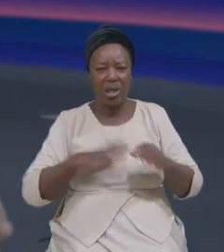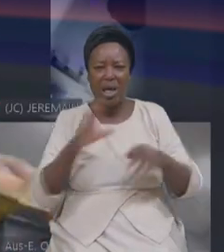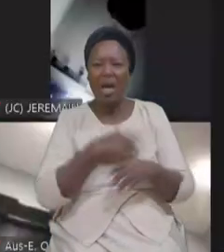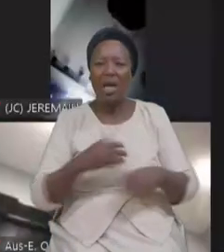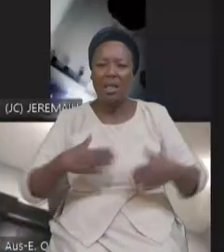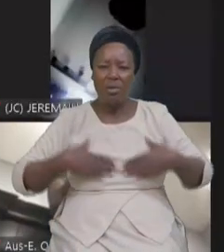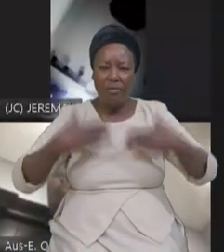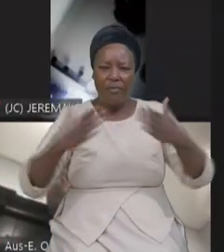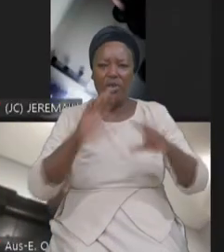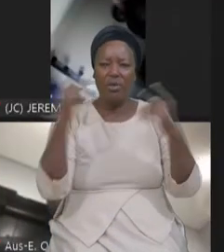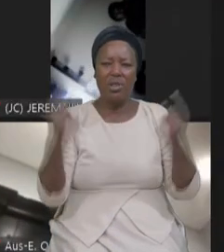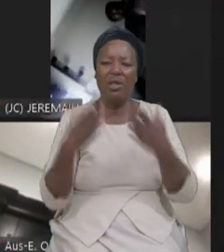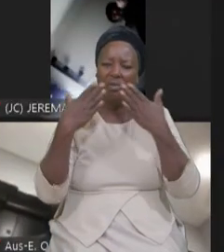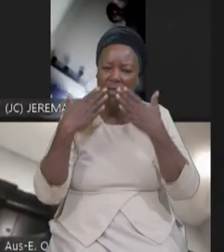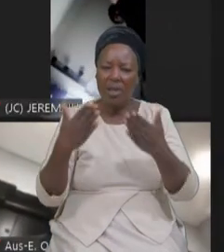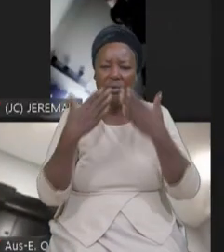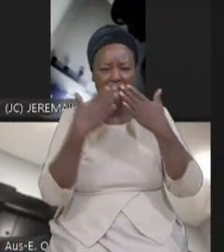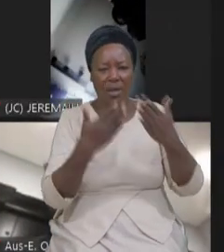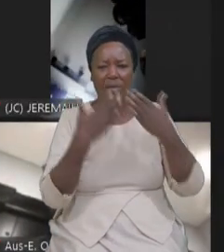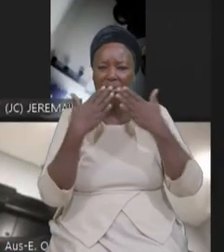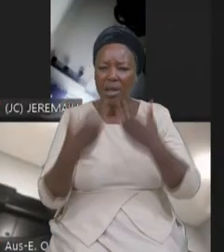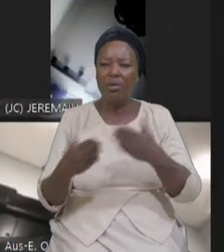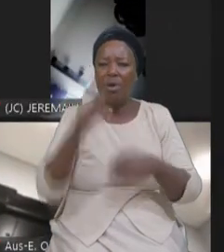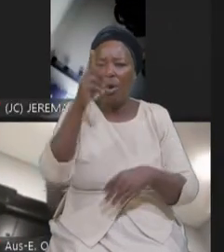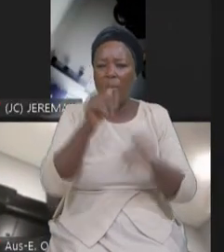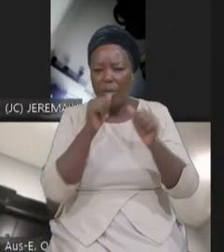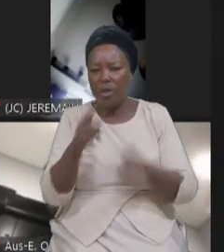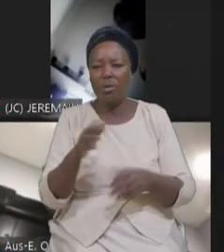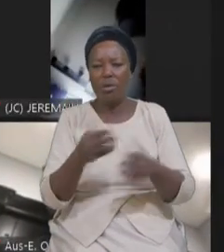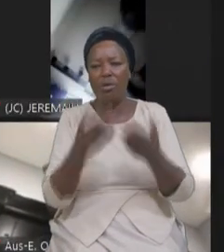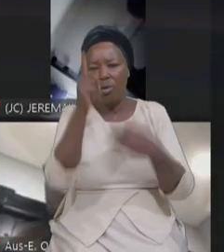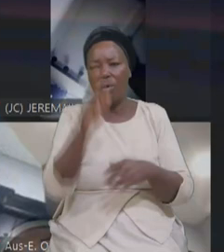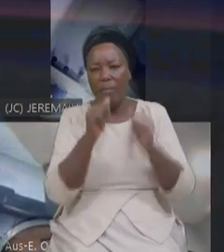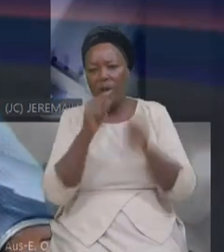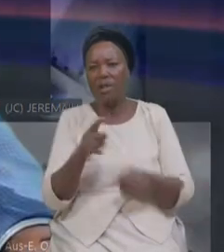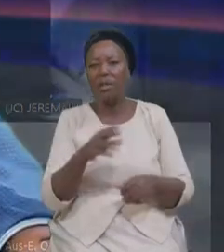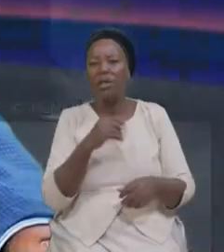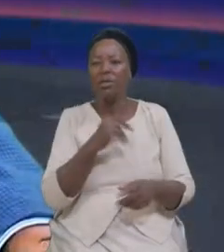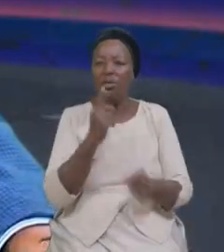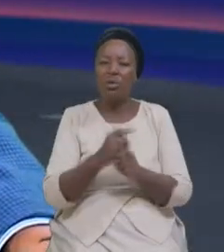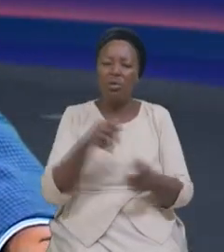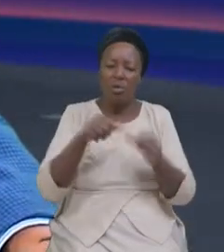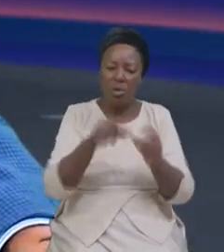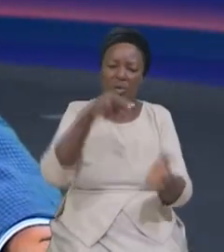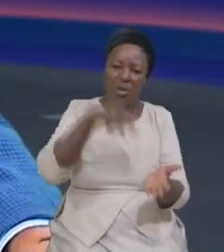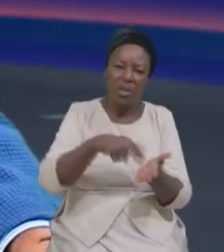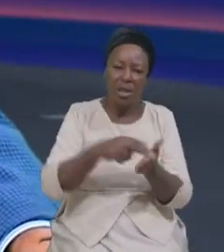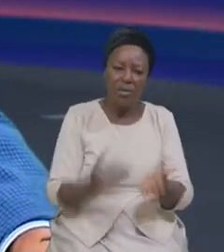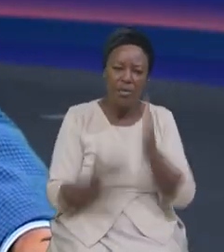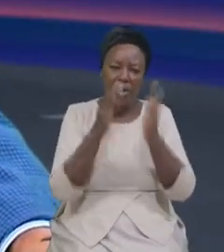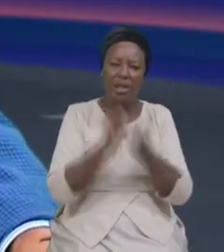you. Thank you. God bless you there. God bless you there. God bless you there. Please keep on standing and let that